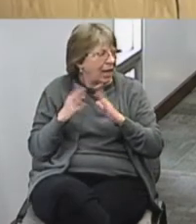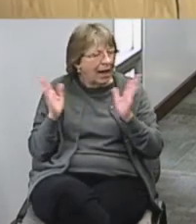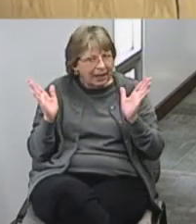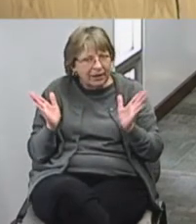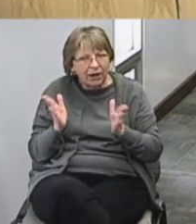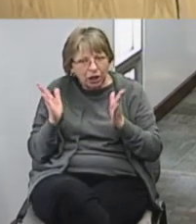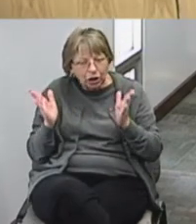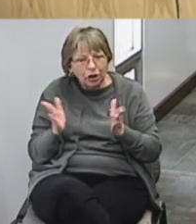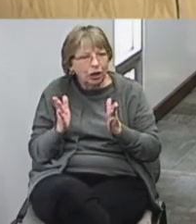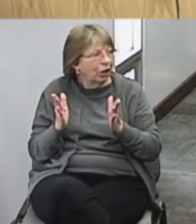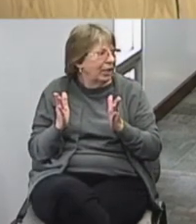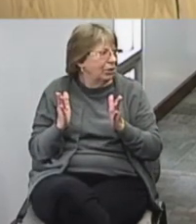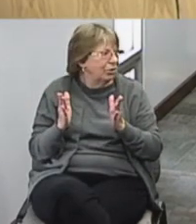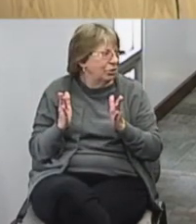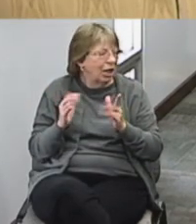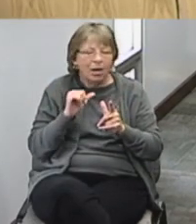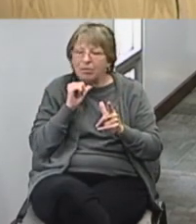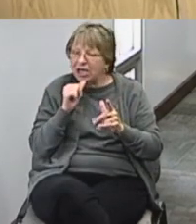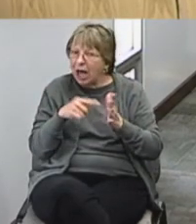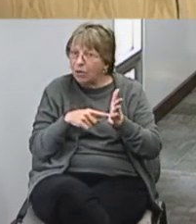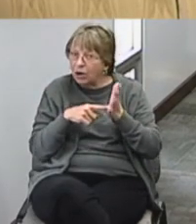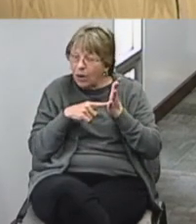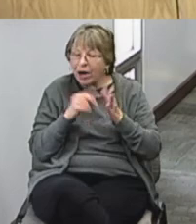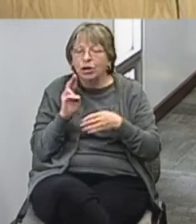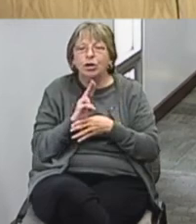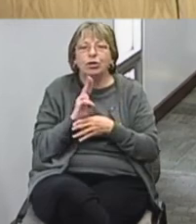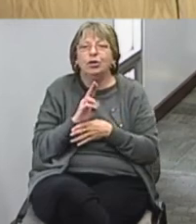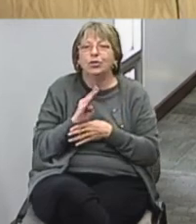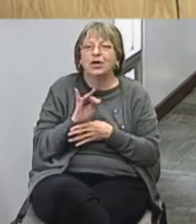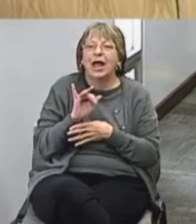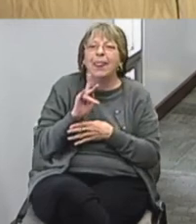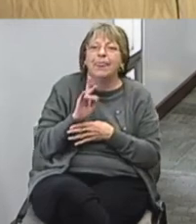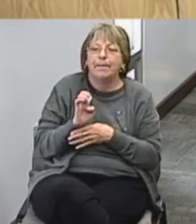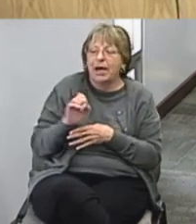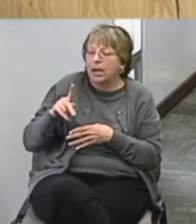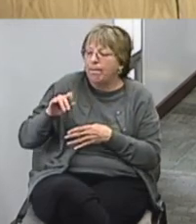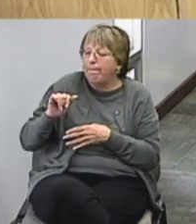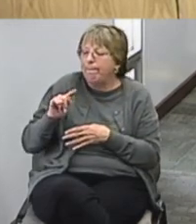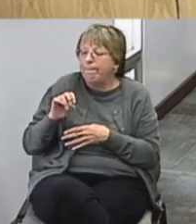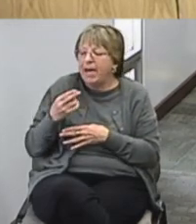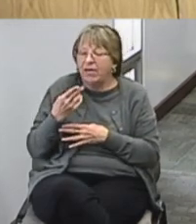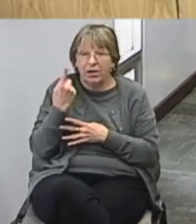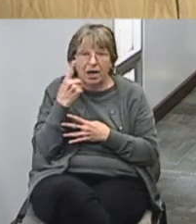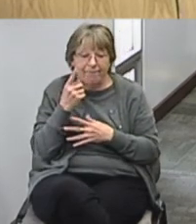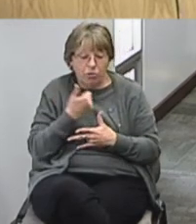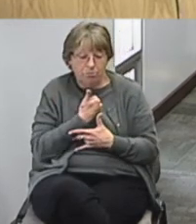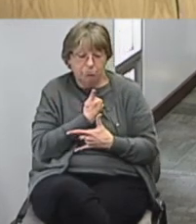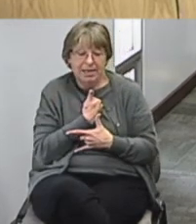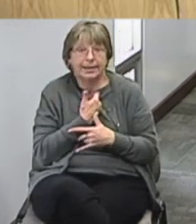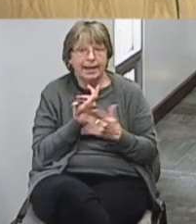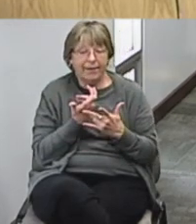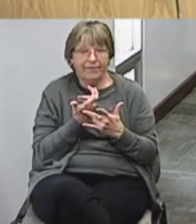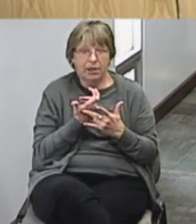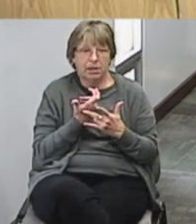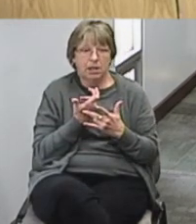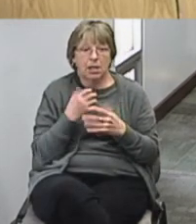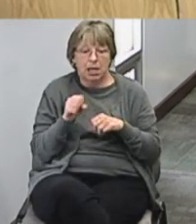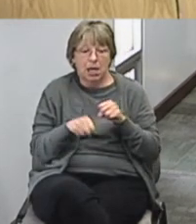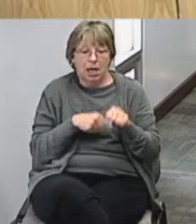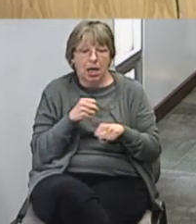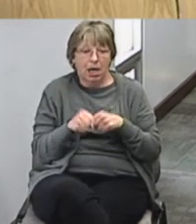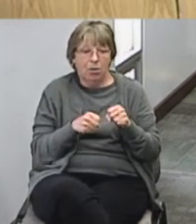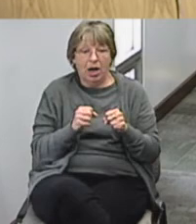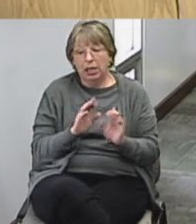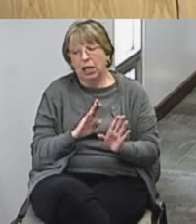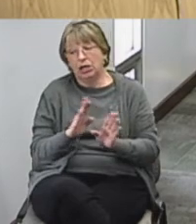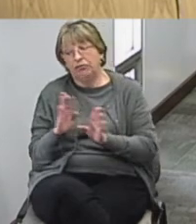over the road or something. Encouraged like but not required. But not required, yes. I often, for my own sake, I'll ride as far to the